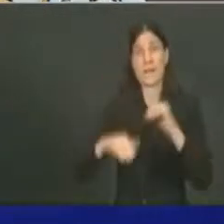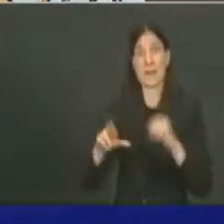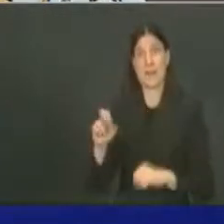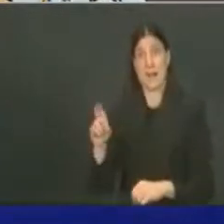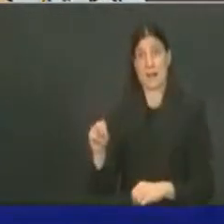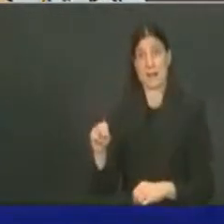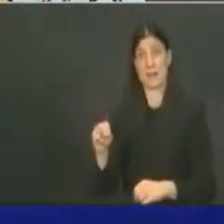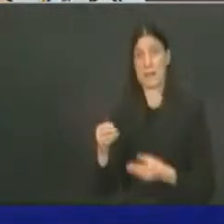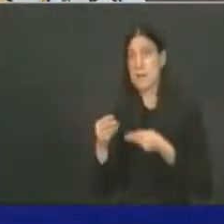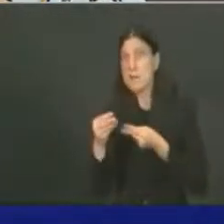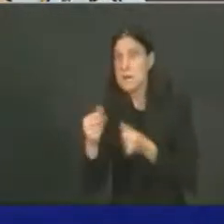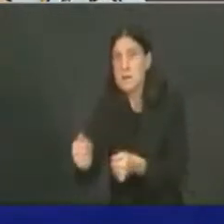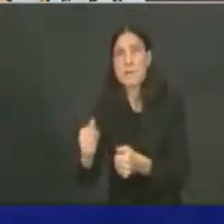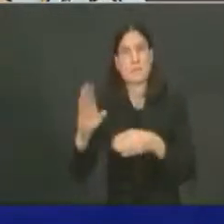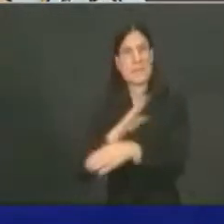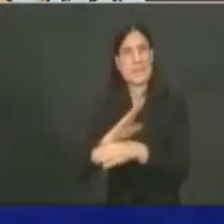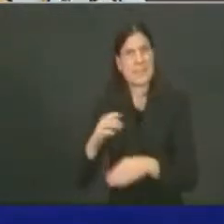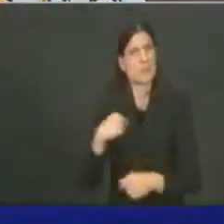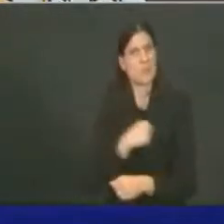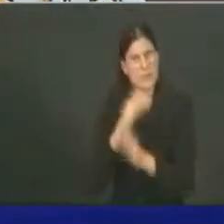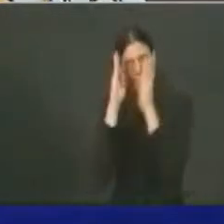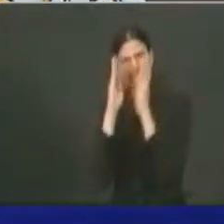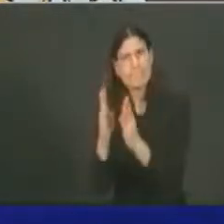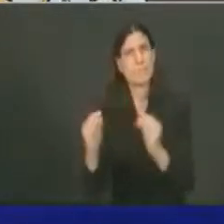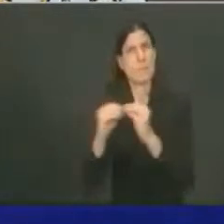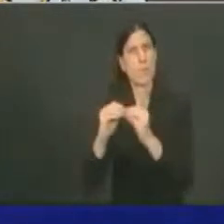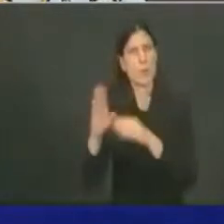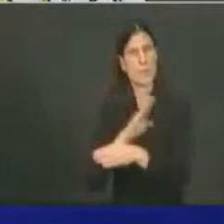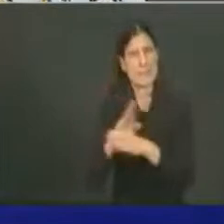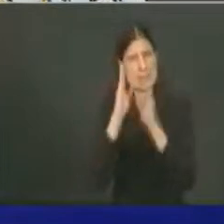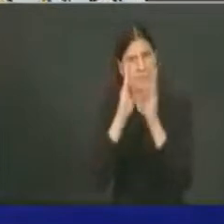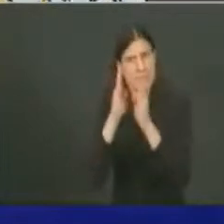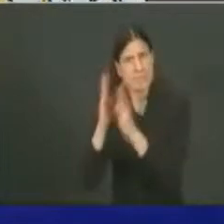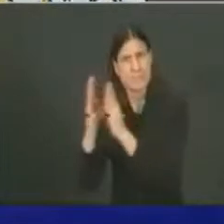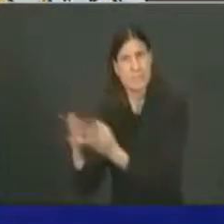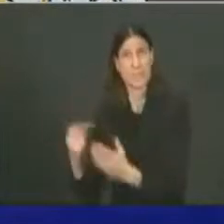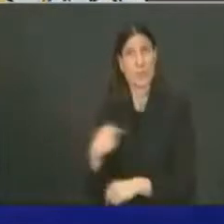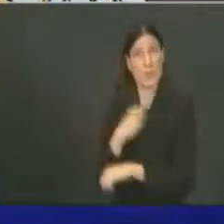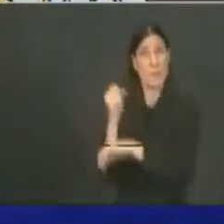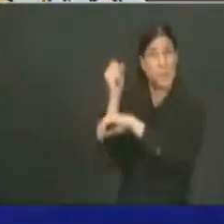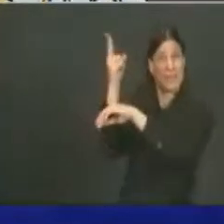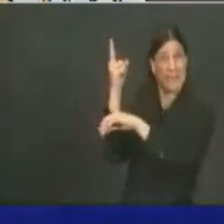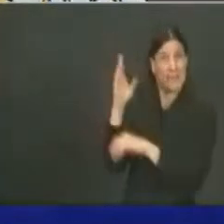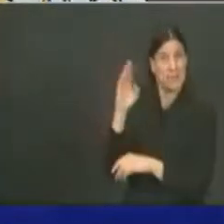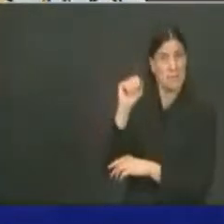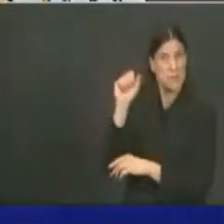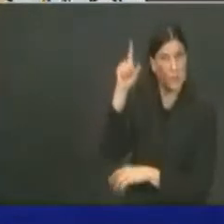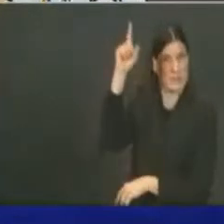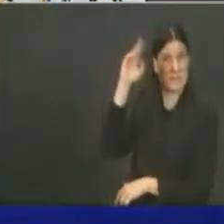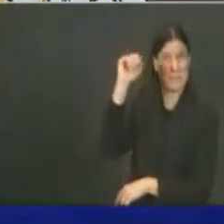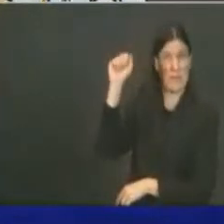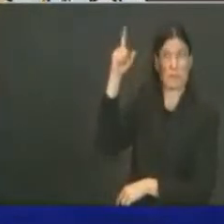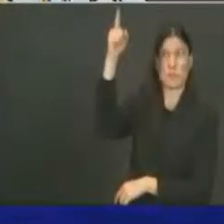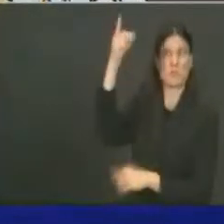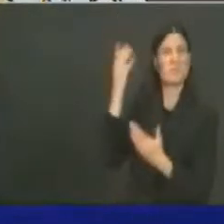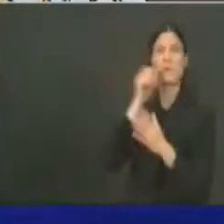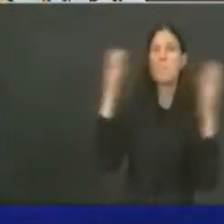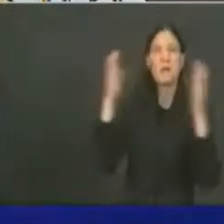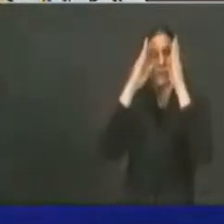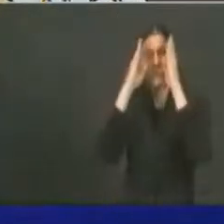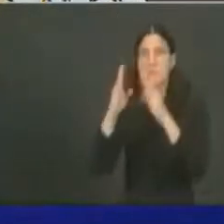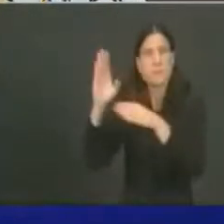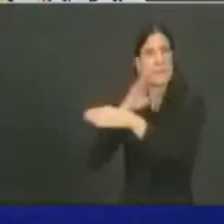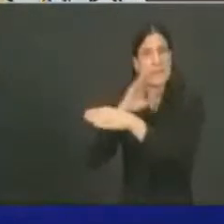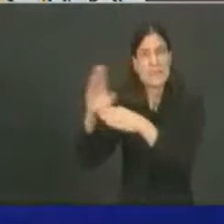business. Having said that, I will be the first to say it's not enough. I have been trying to be out and